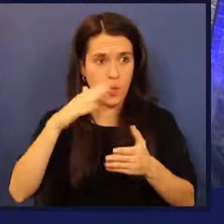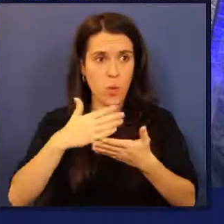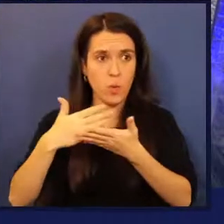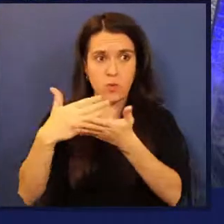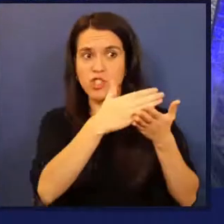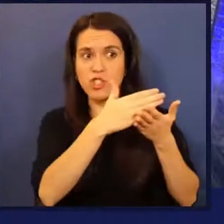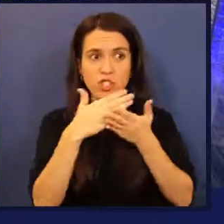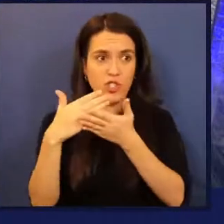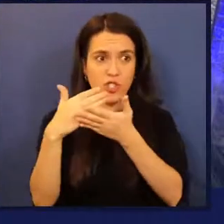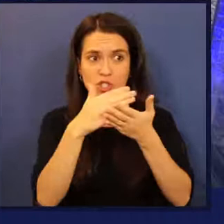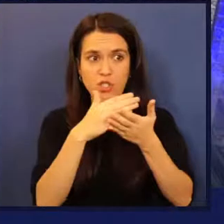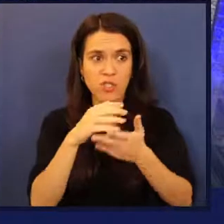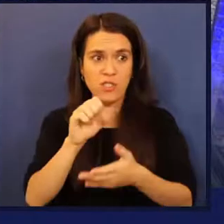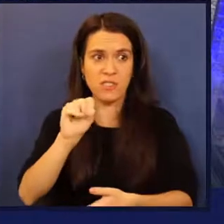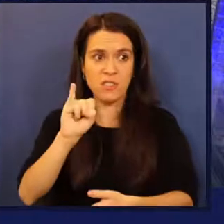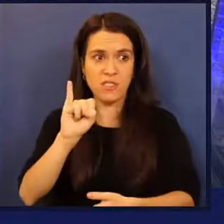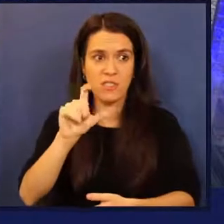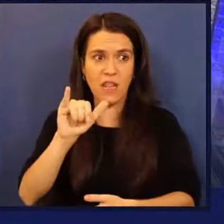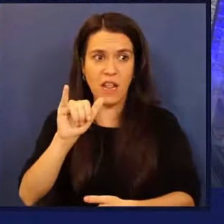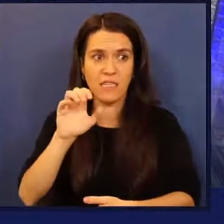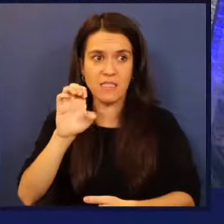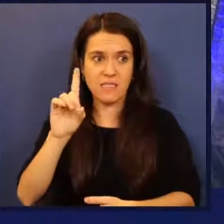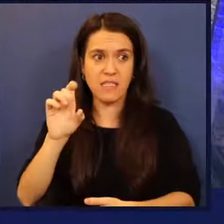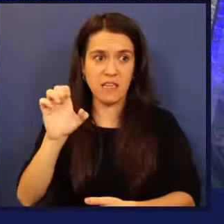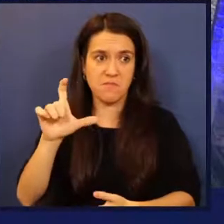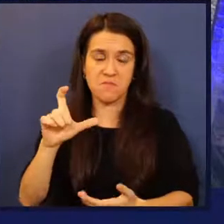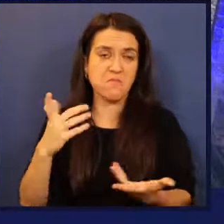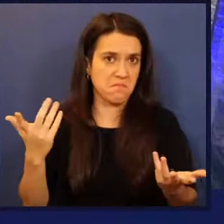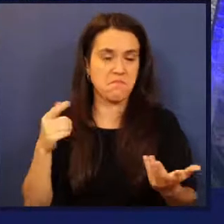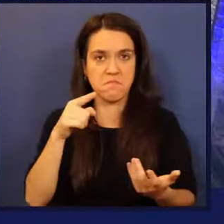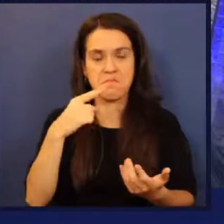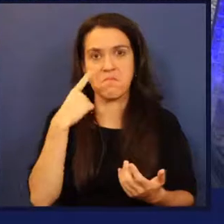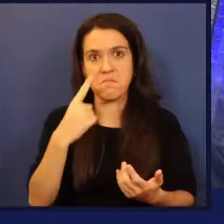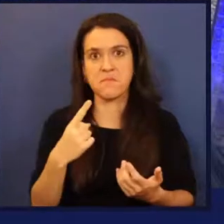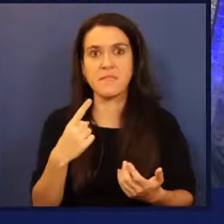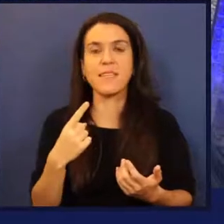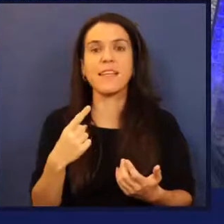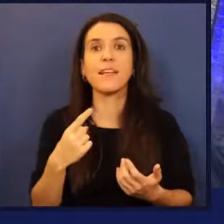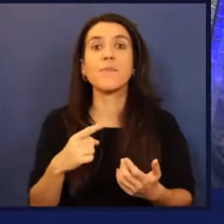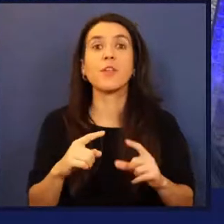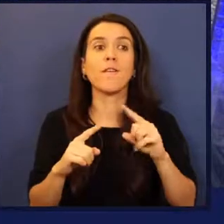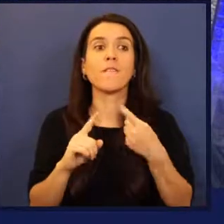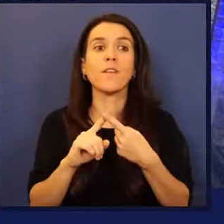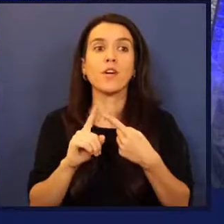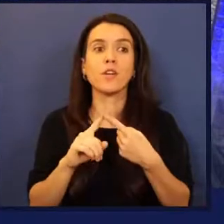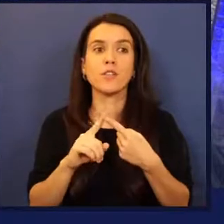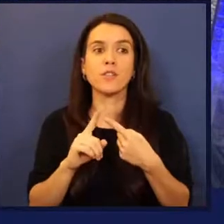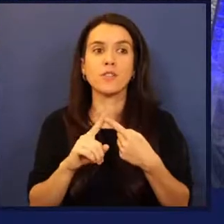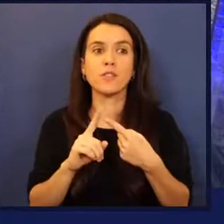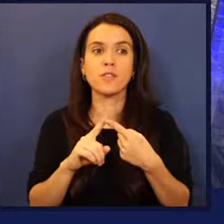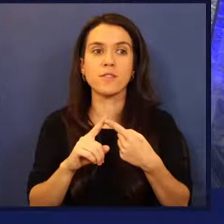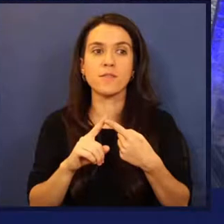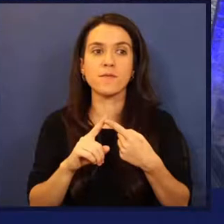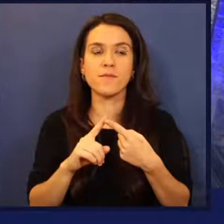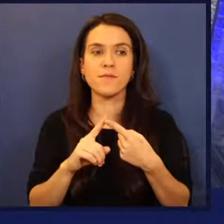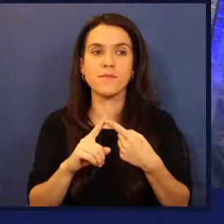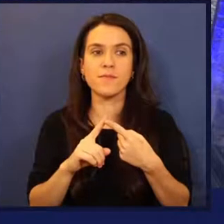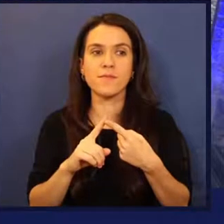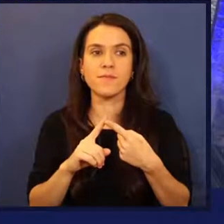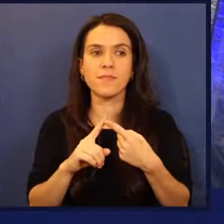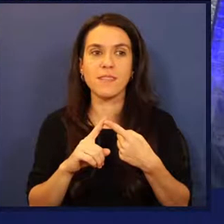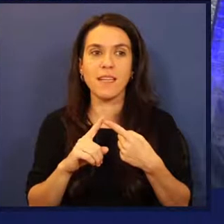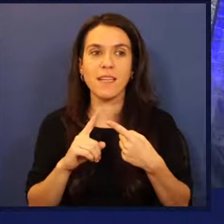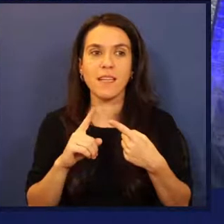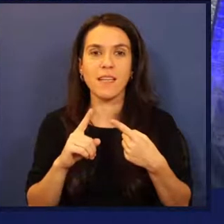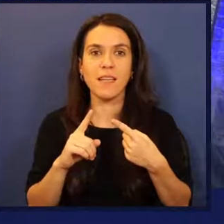SlideShare.net. Yeah, we can put it on the website if you want. That makes sense. Yeah, sure. So the first one is FairLearn is one. And